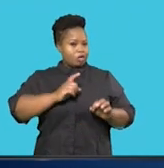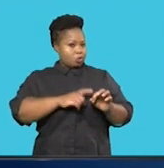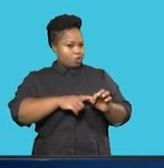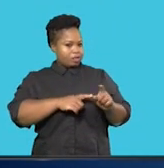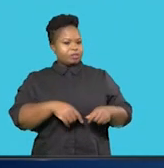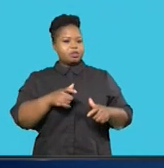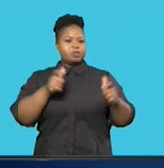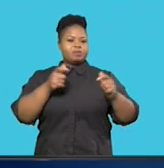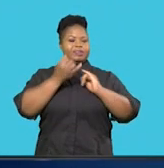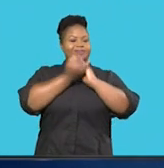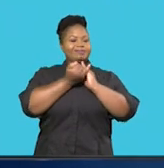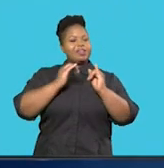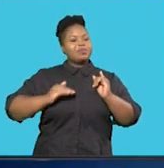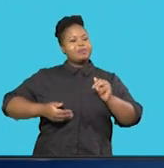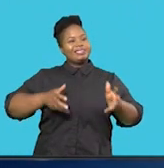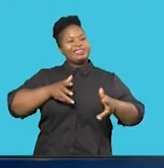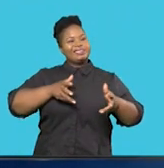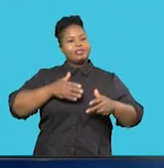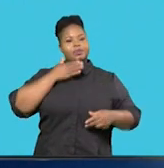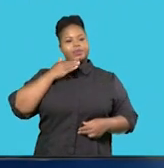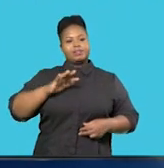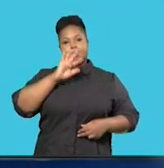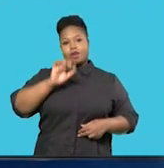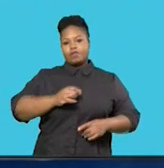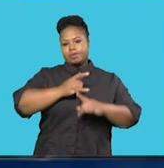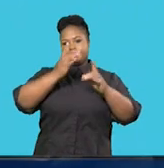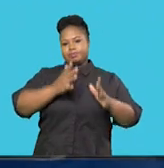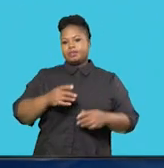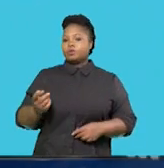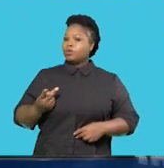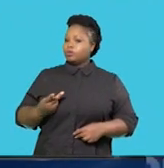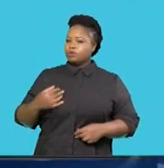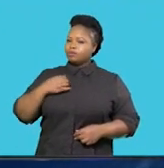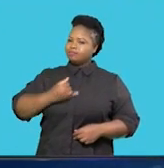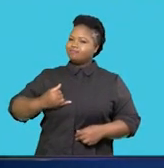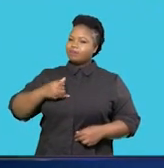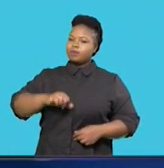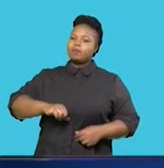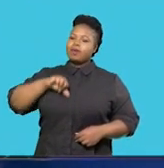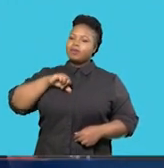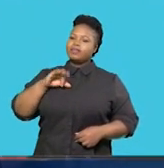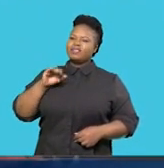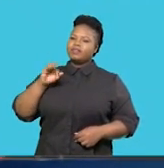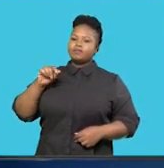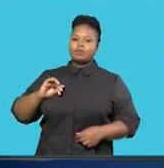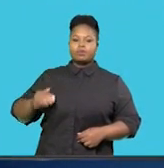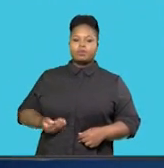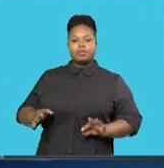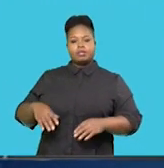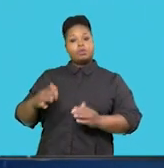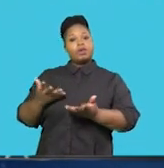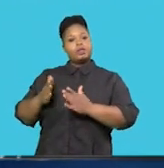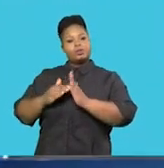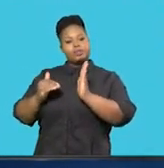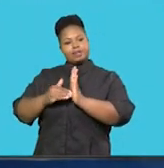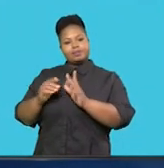Hollywoodbets Super League that Banyana Banyana are the reigning African champions and also made the country proud at the FIFA Women's World Cup in New Zealand